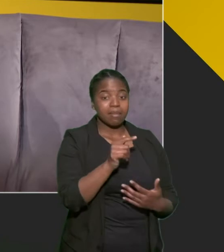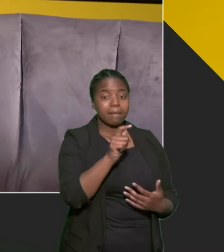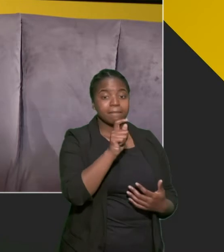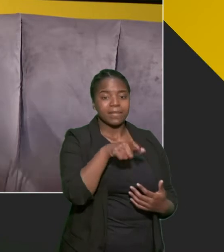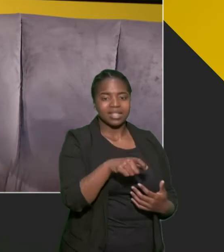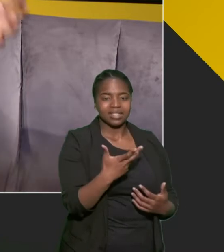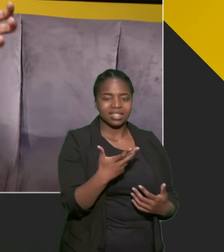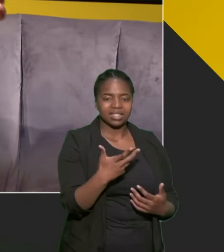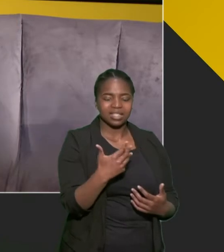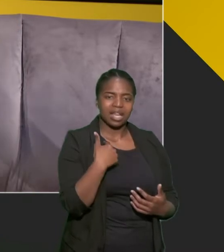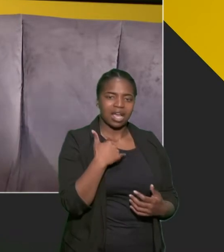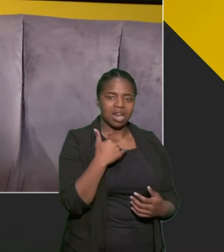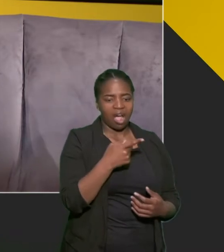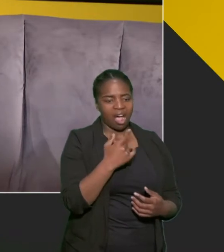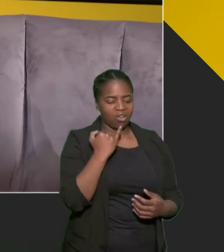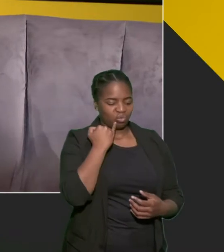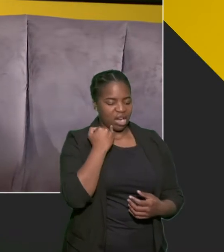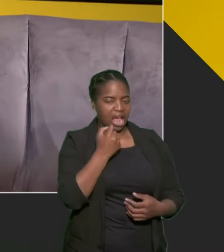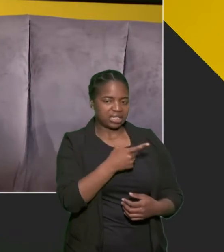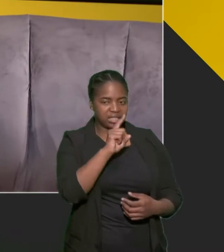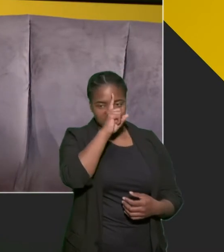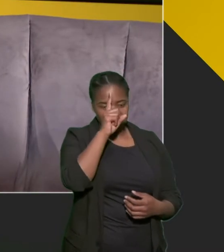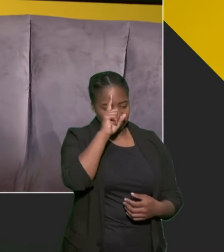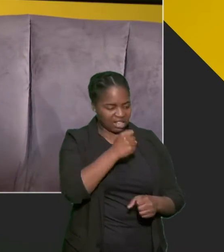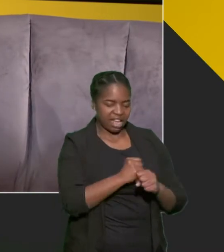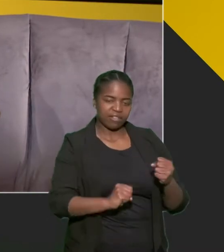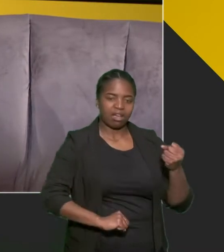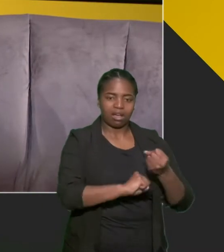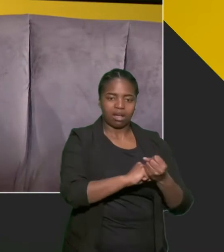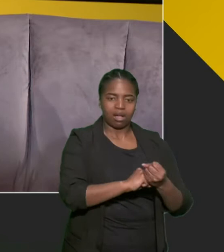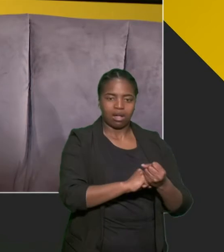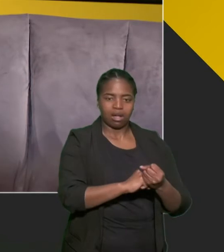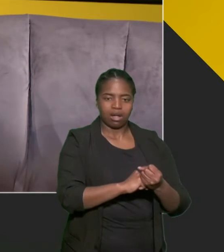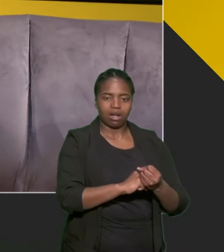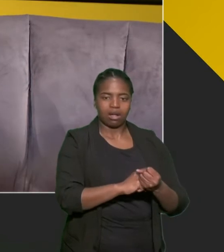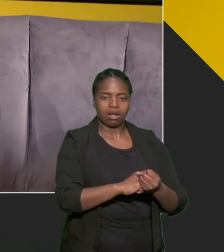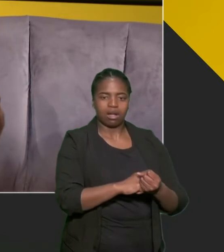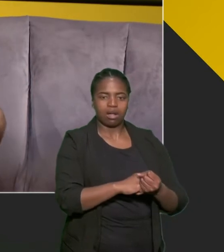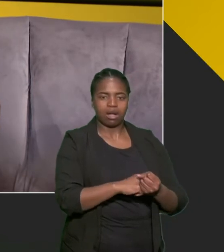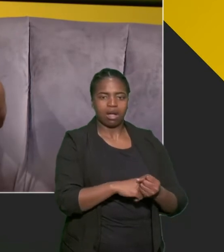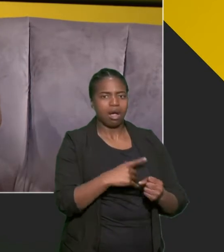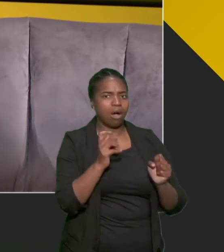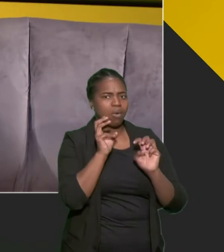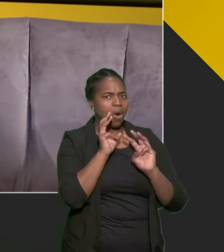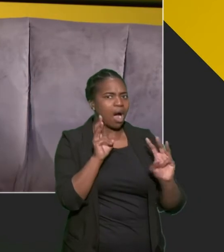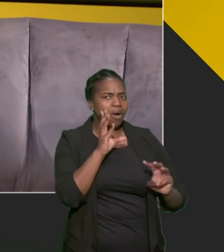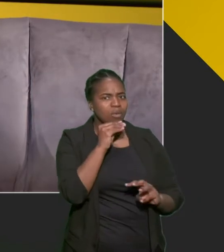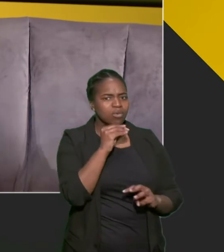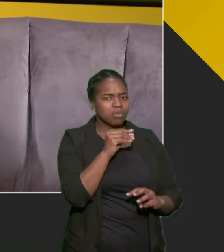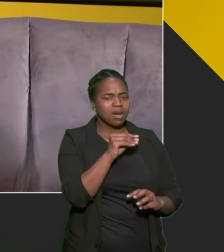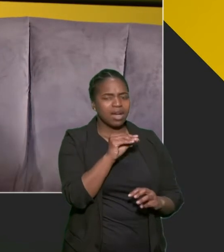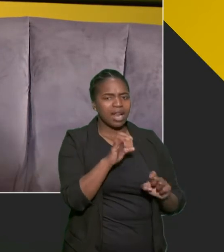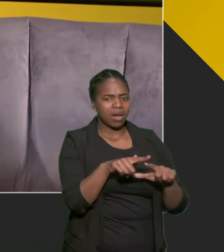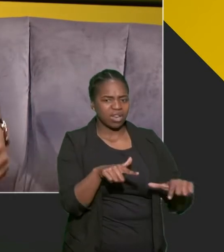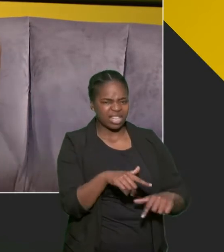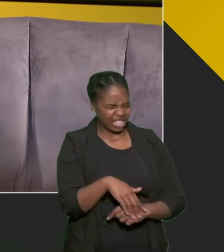There's more of jealousy than appreciation. I would hear ubuntu wami okhuluma iSwahili. I would not appreciate like, oh wow, ukhuluma iSwahili, but more